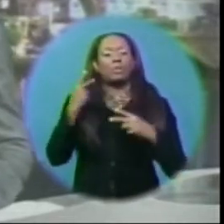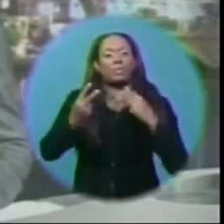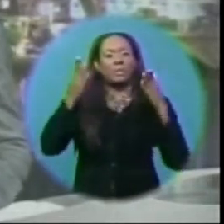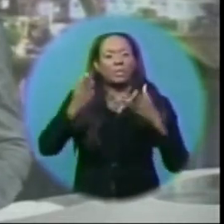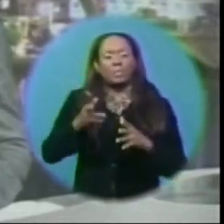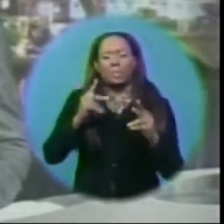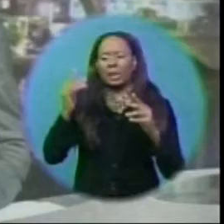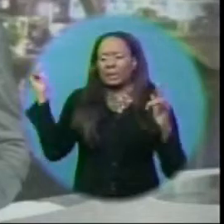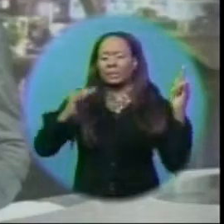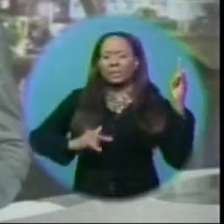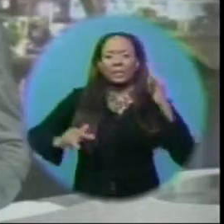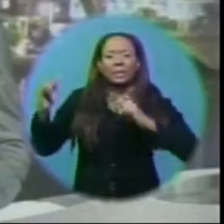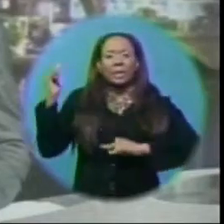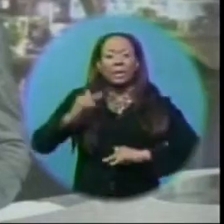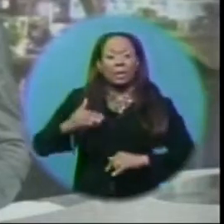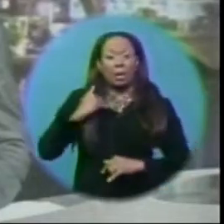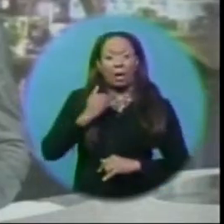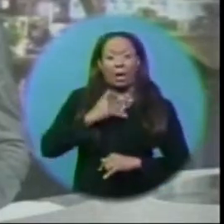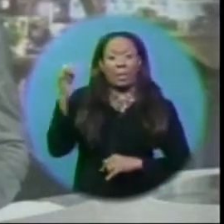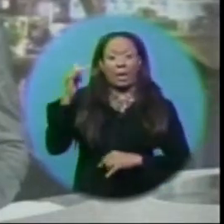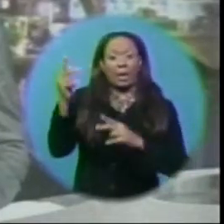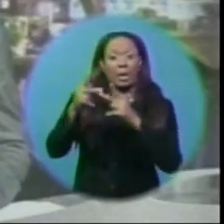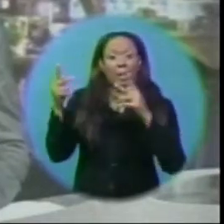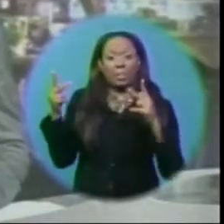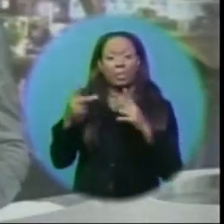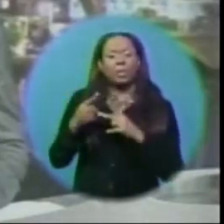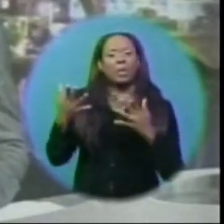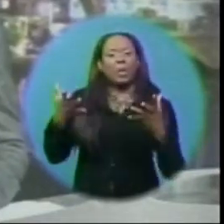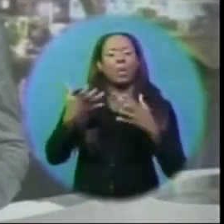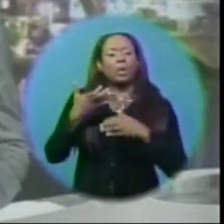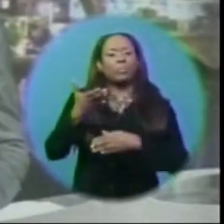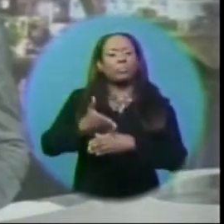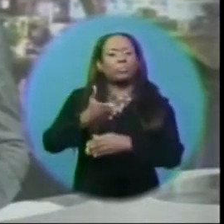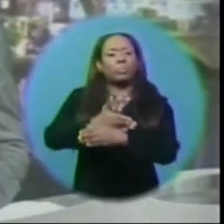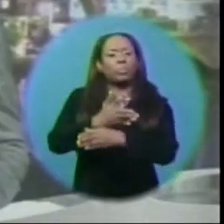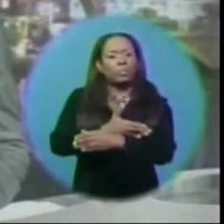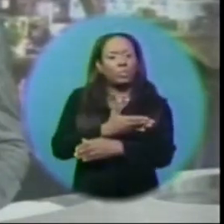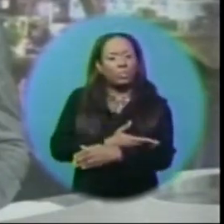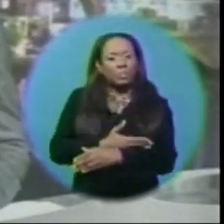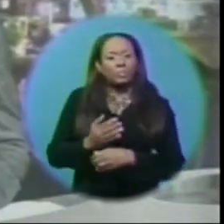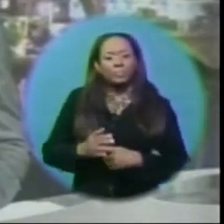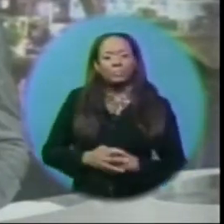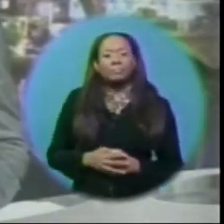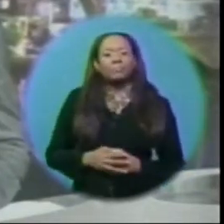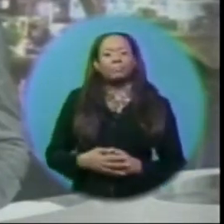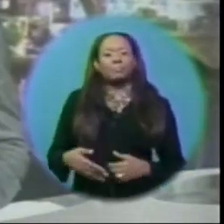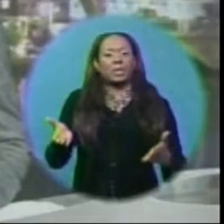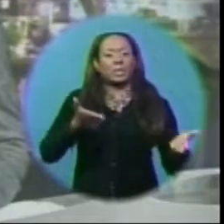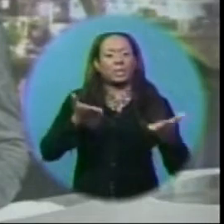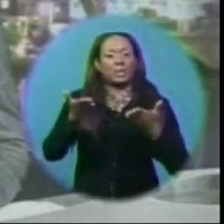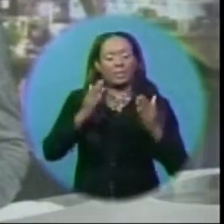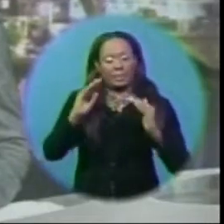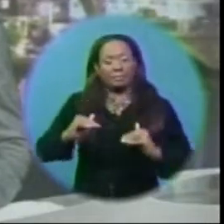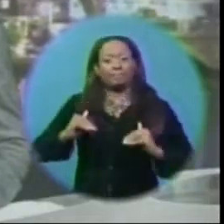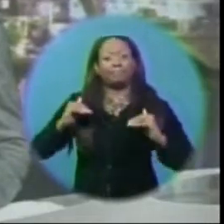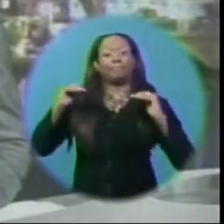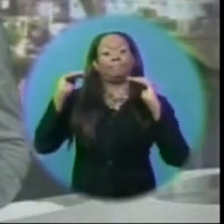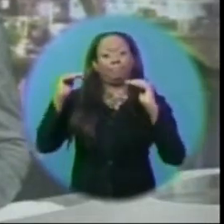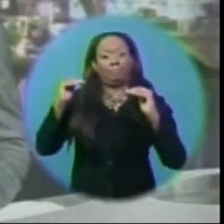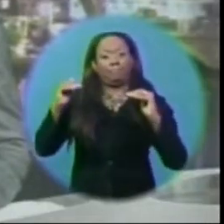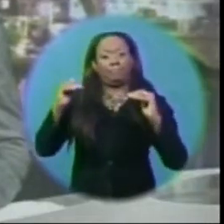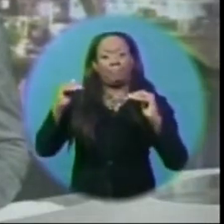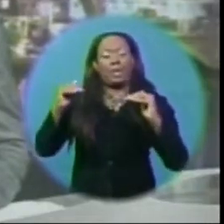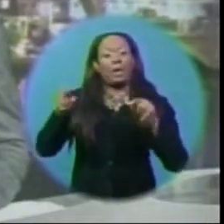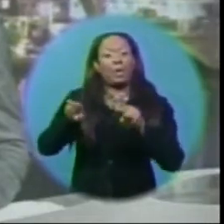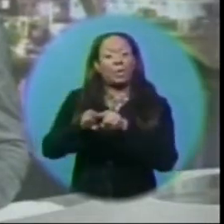Airport as Barbados anticipates another record year of tourist arrivals. Among the areas where the level of service is being raised is the operation